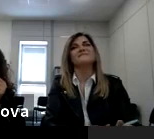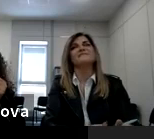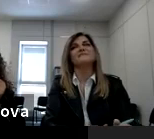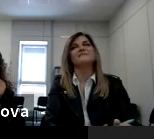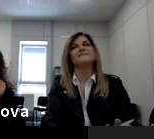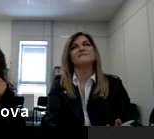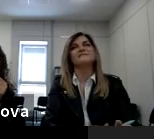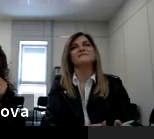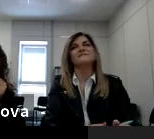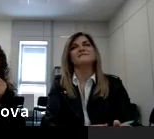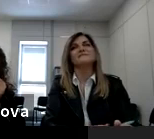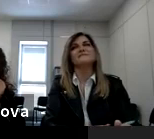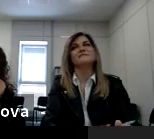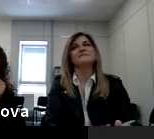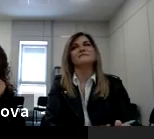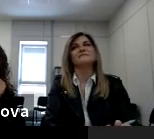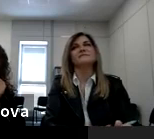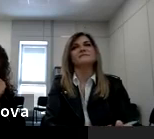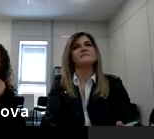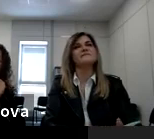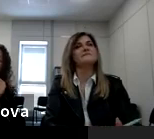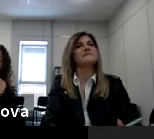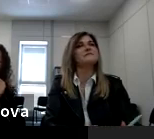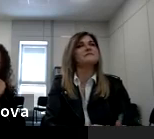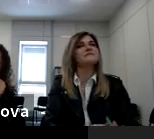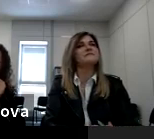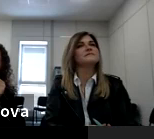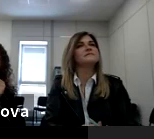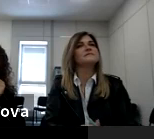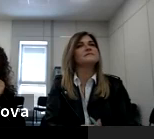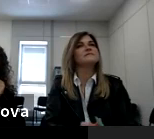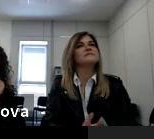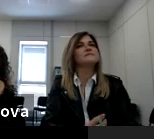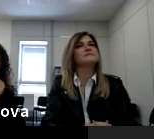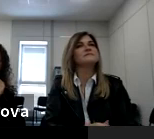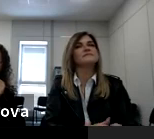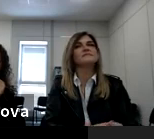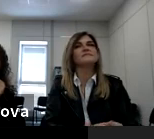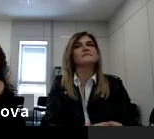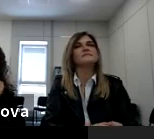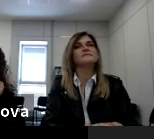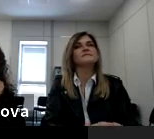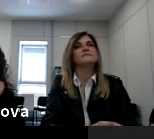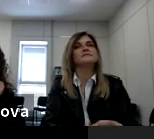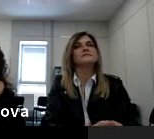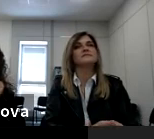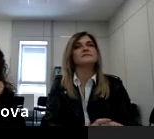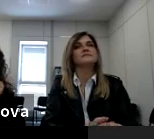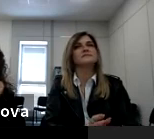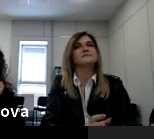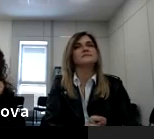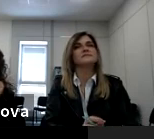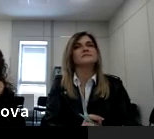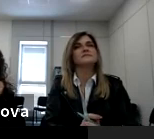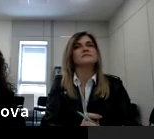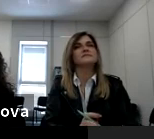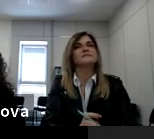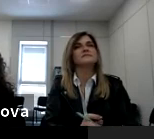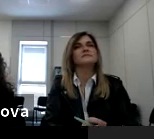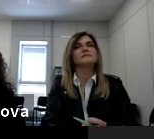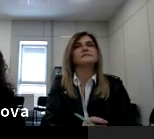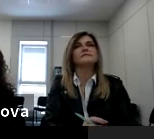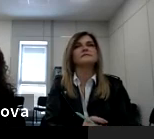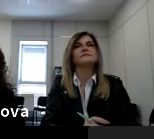And very wide circular symmetric with diffuser glass optics, 85